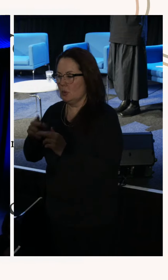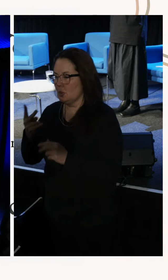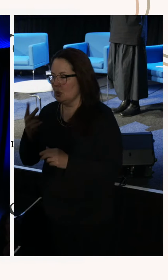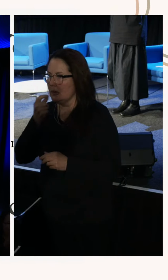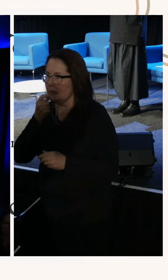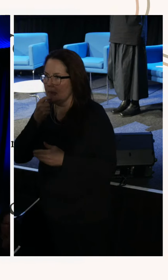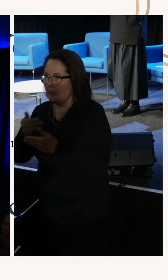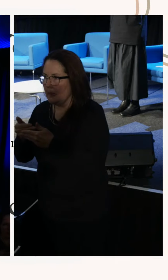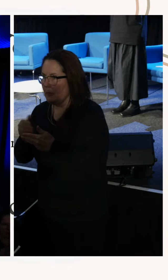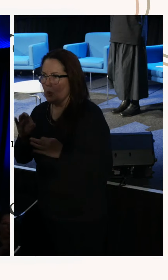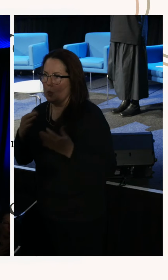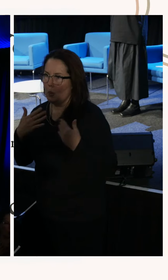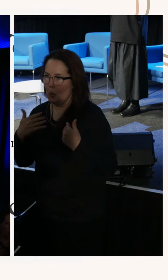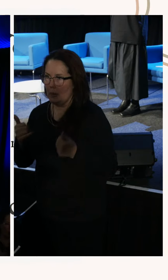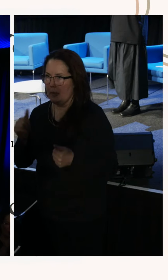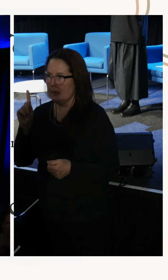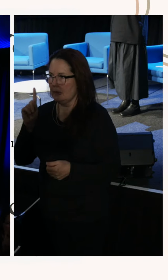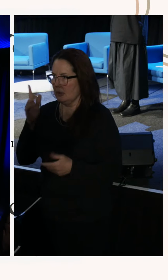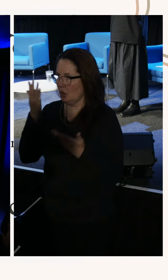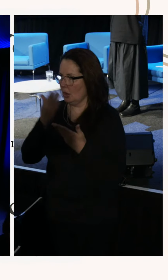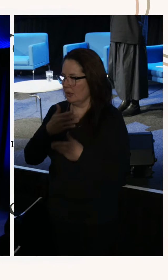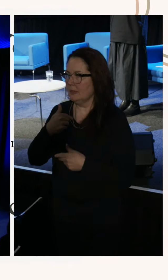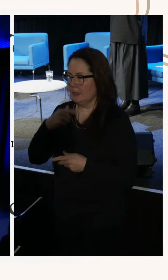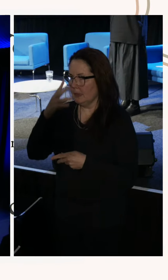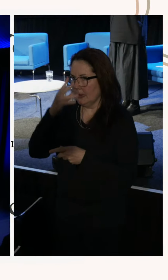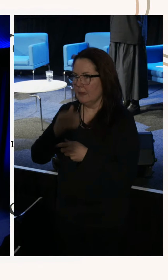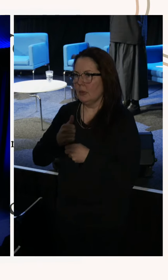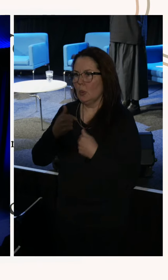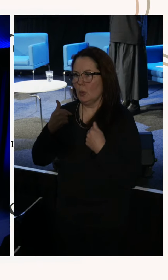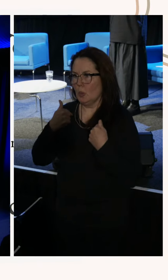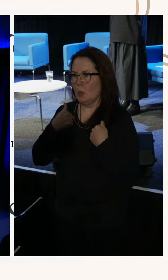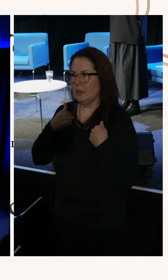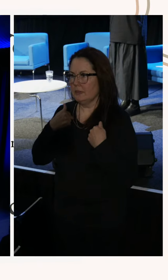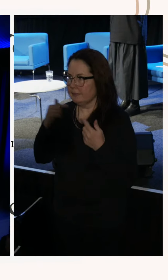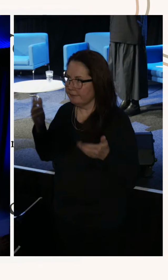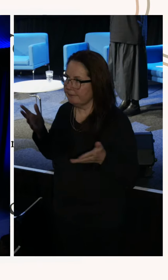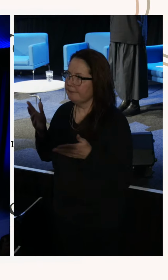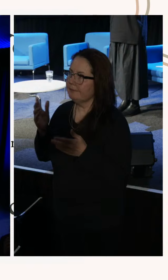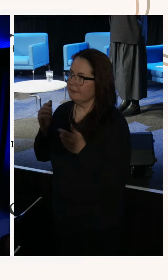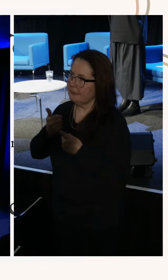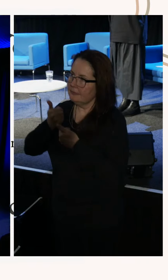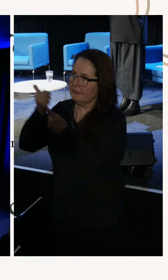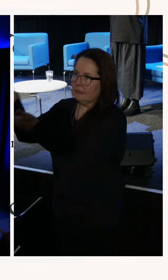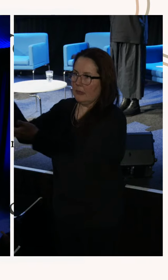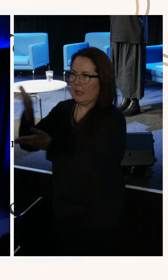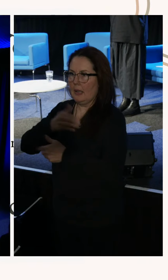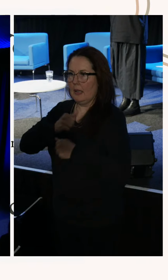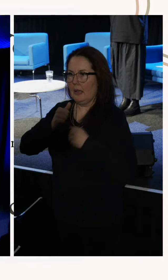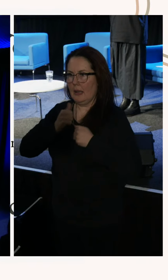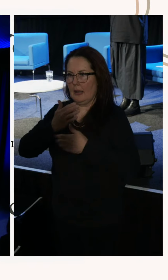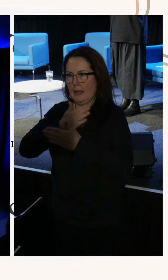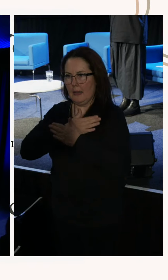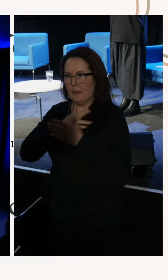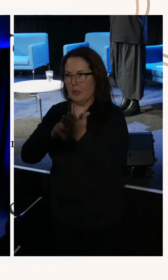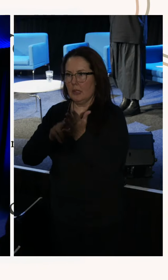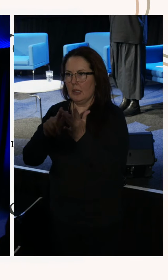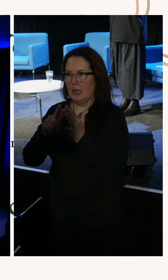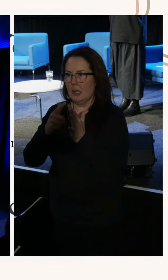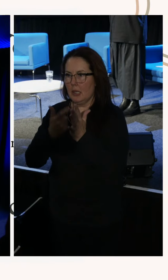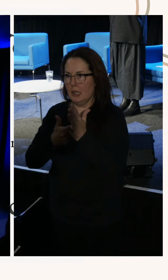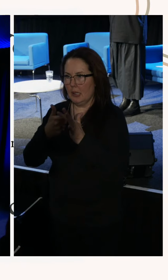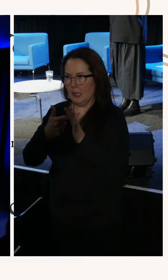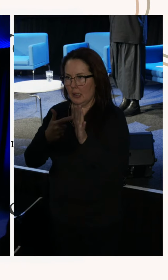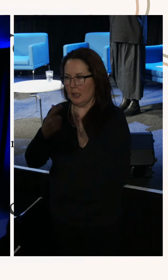unwell this evening, I believe. So we are sending our love to Nayuka, Yuri,